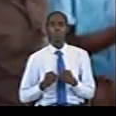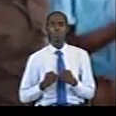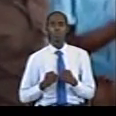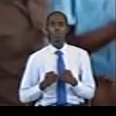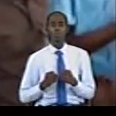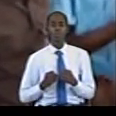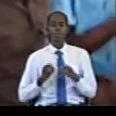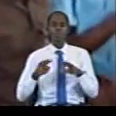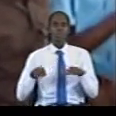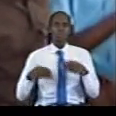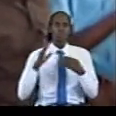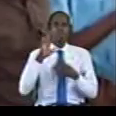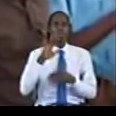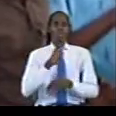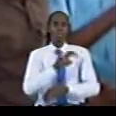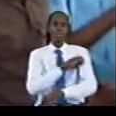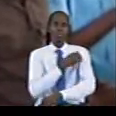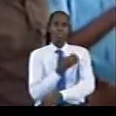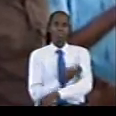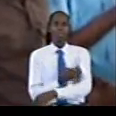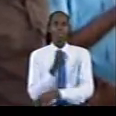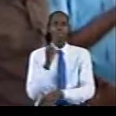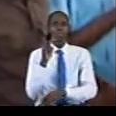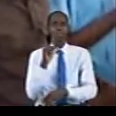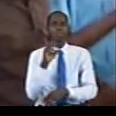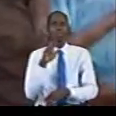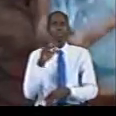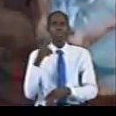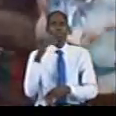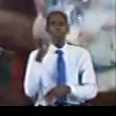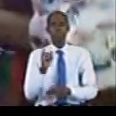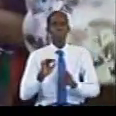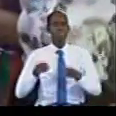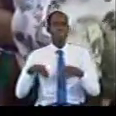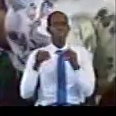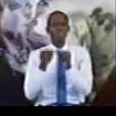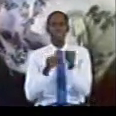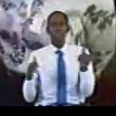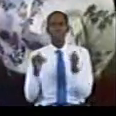Commit your energy. Commit everything you've got